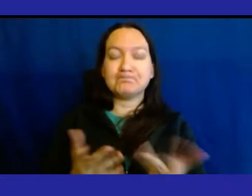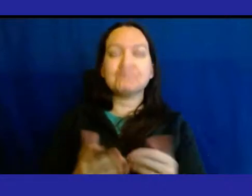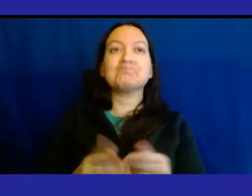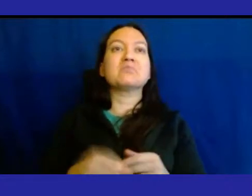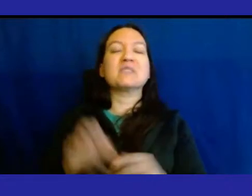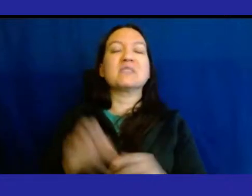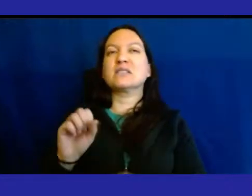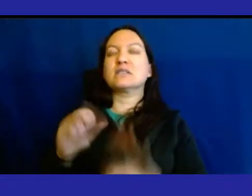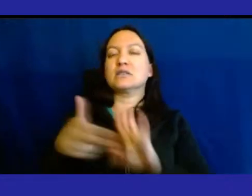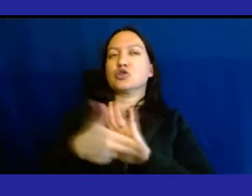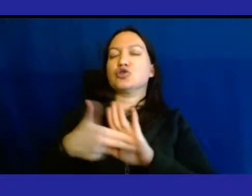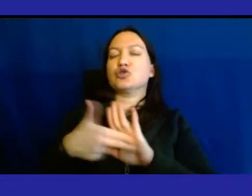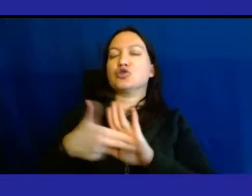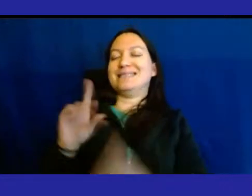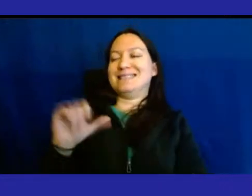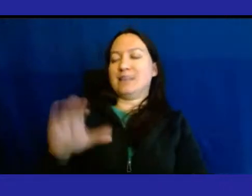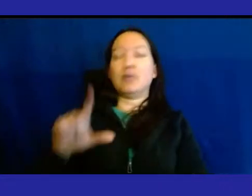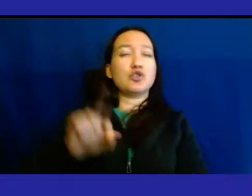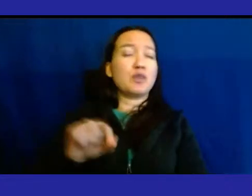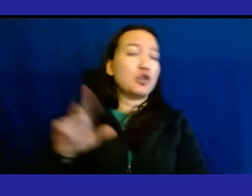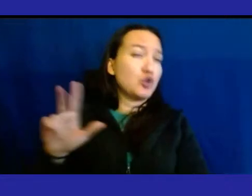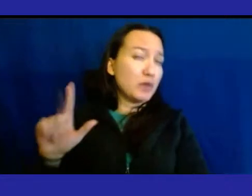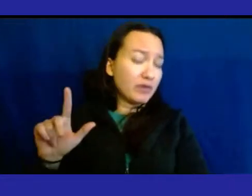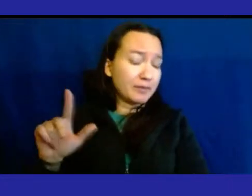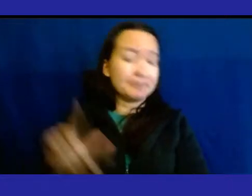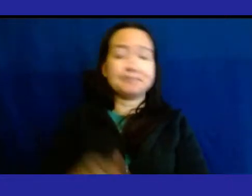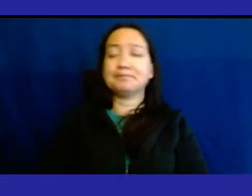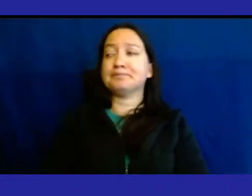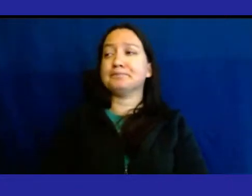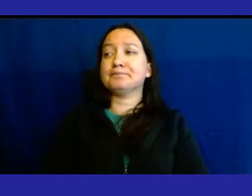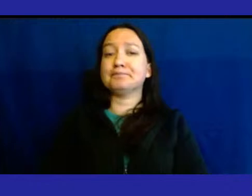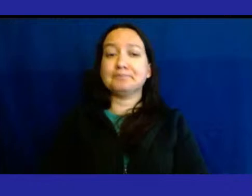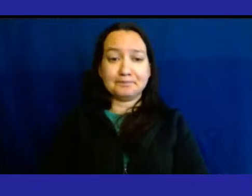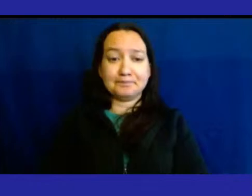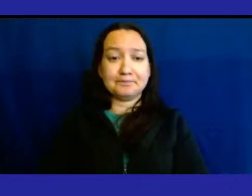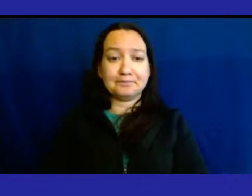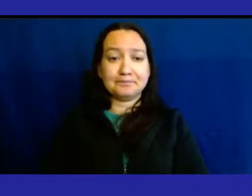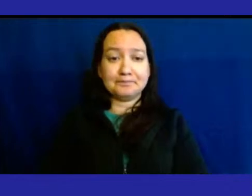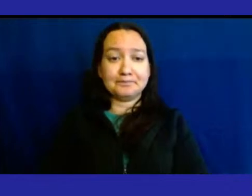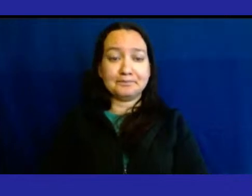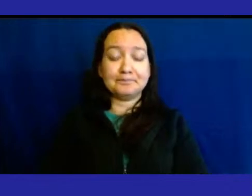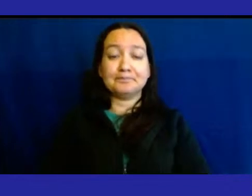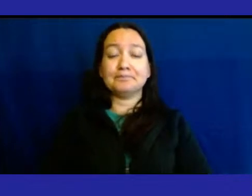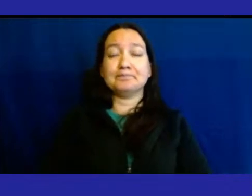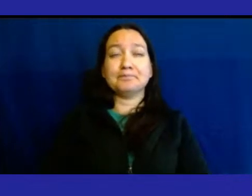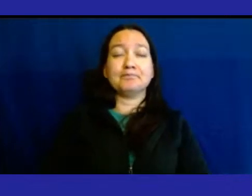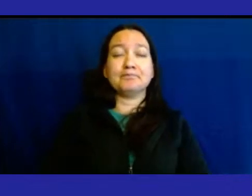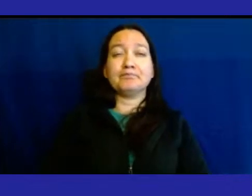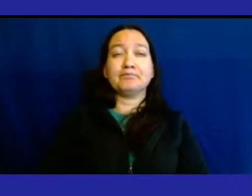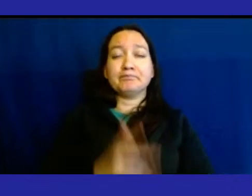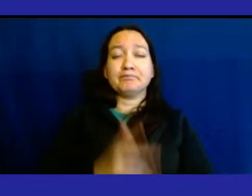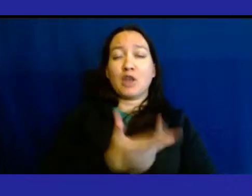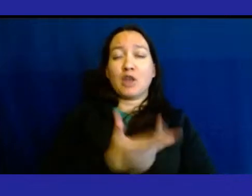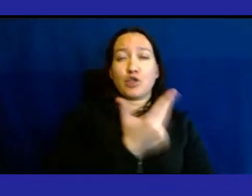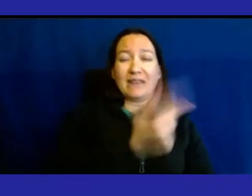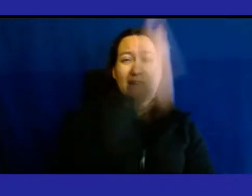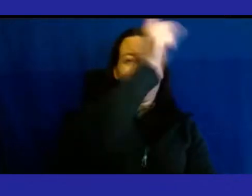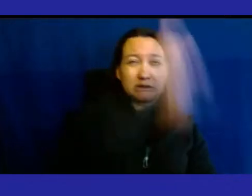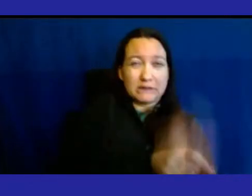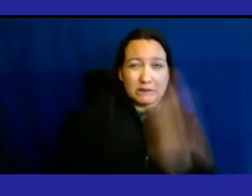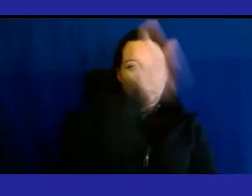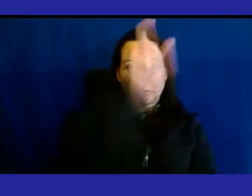of December 2023. So the first three columns go over the number of